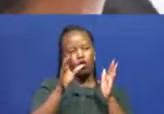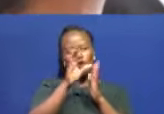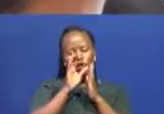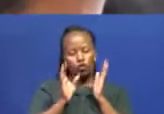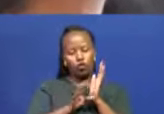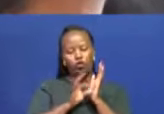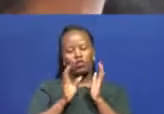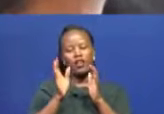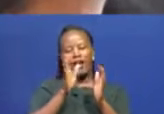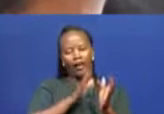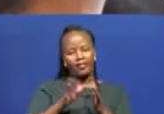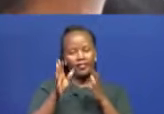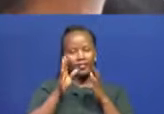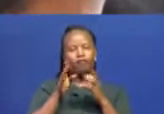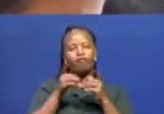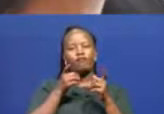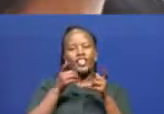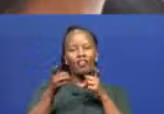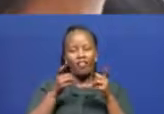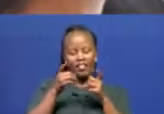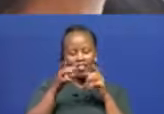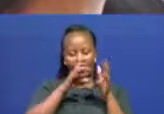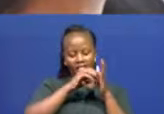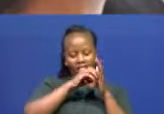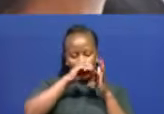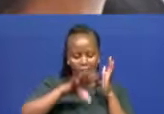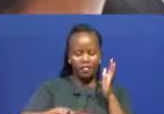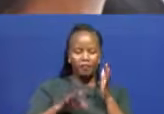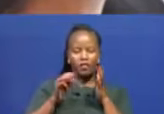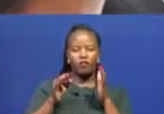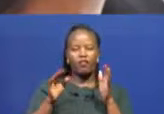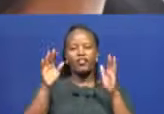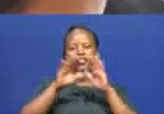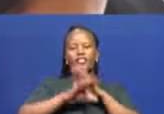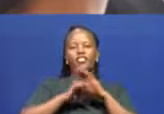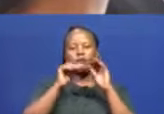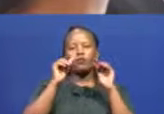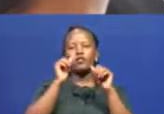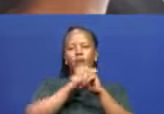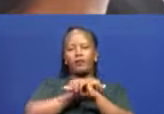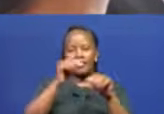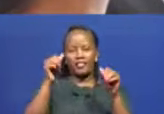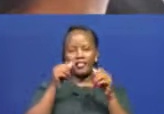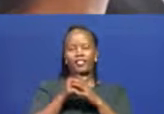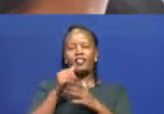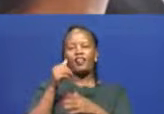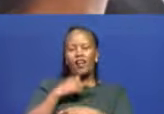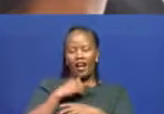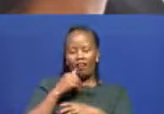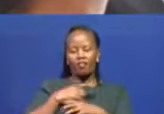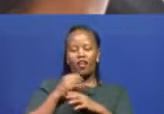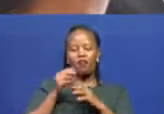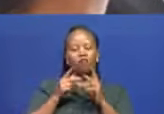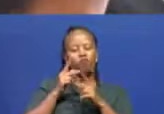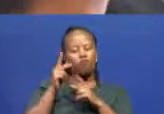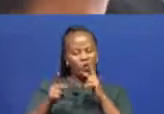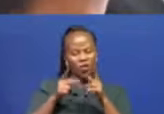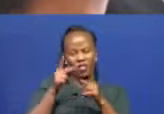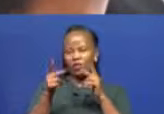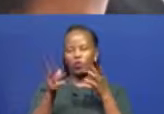architecture governing impeachment of a deputy president, submitting that the process was fundamentally